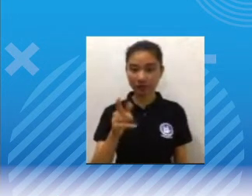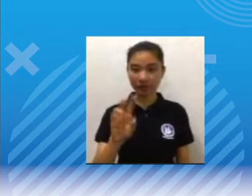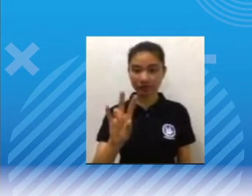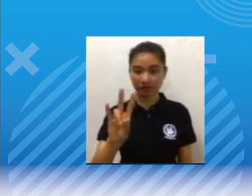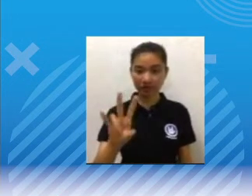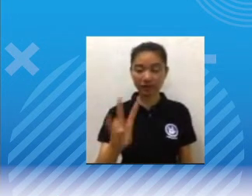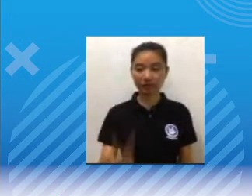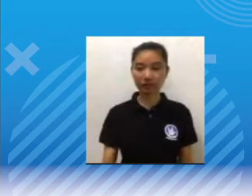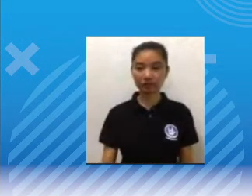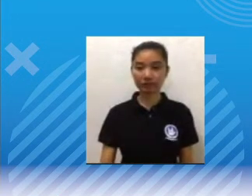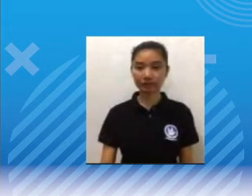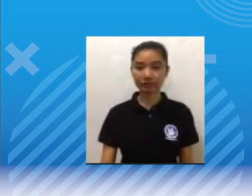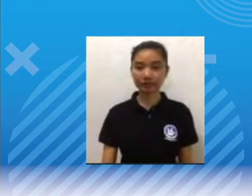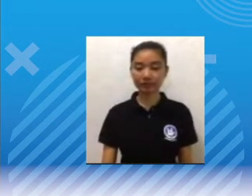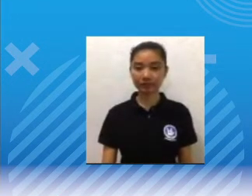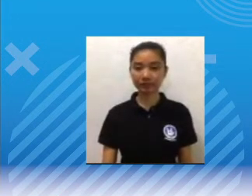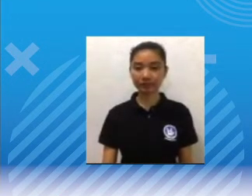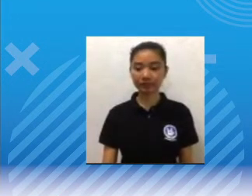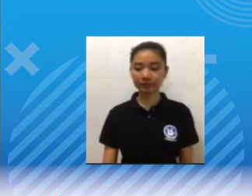And